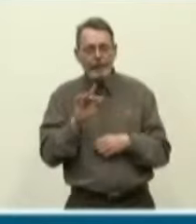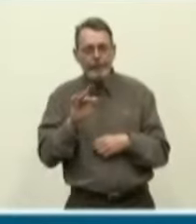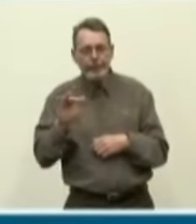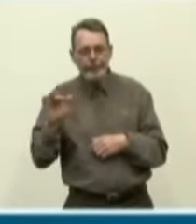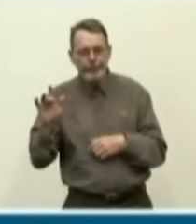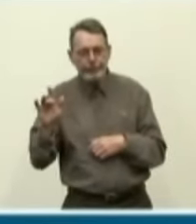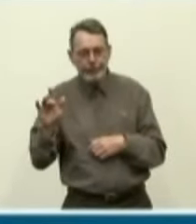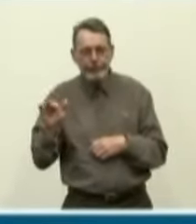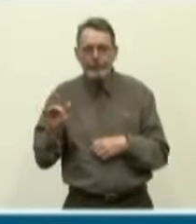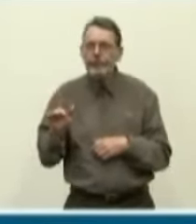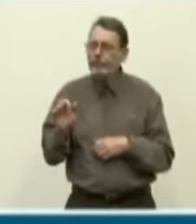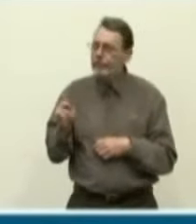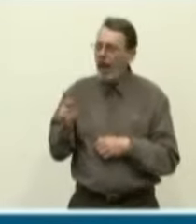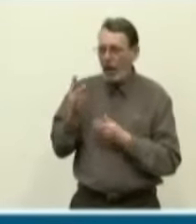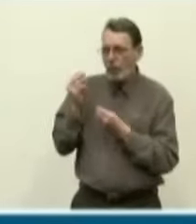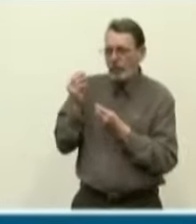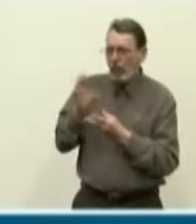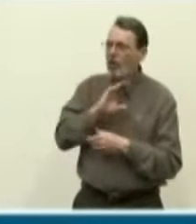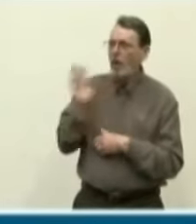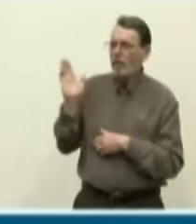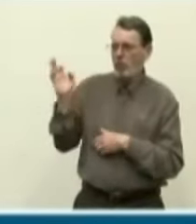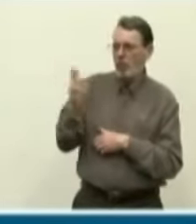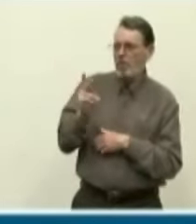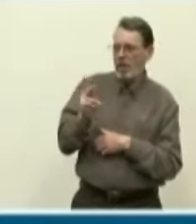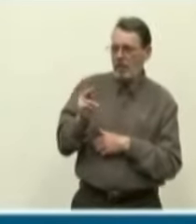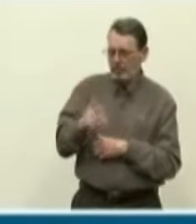second. I'm just gonna let them know you're coming back.